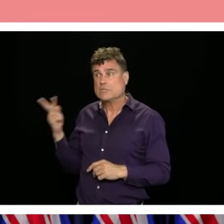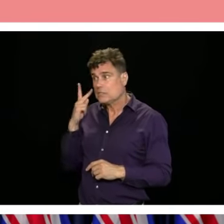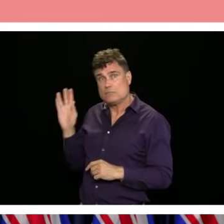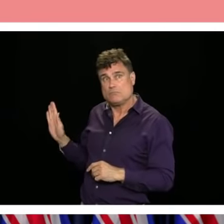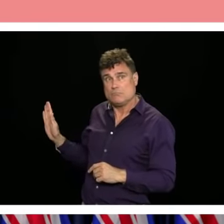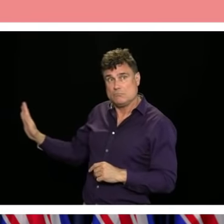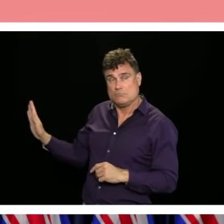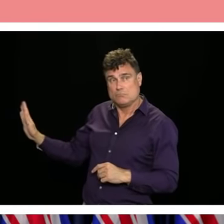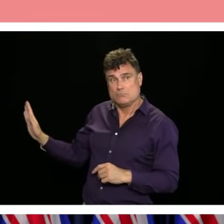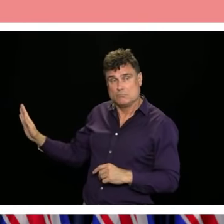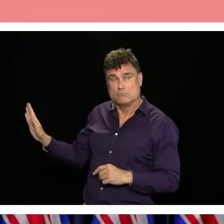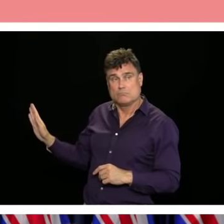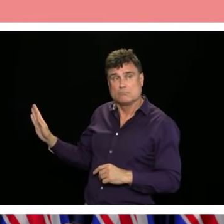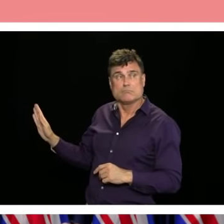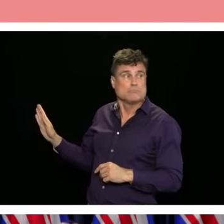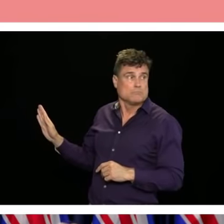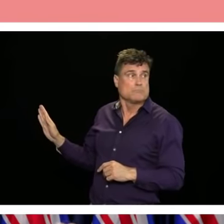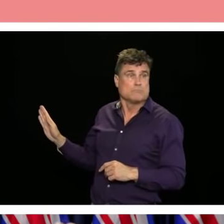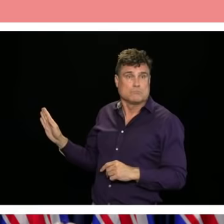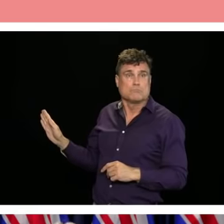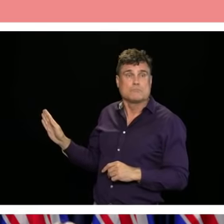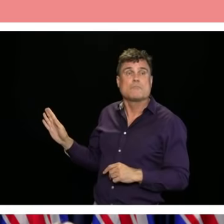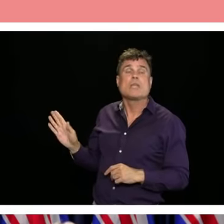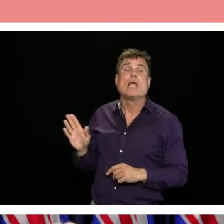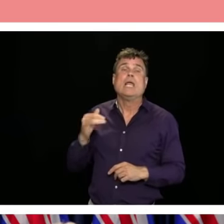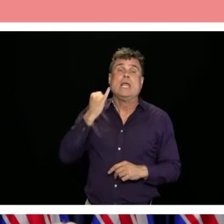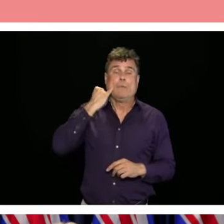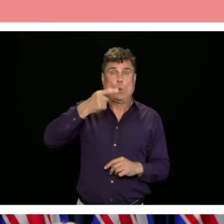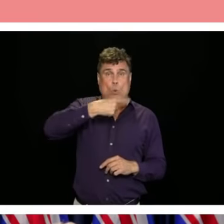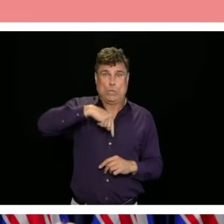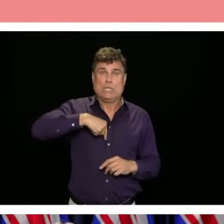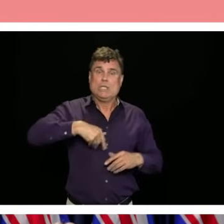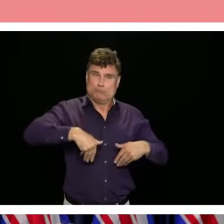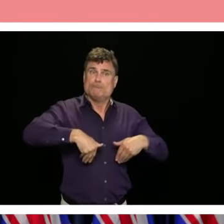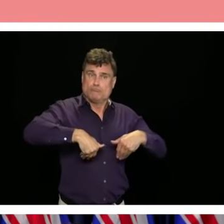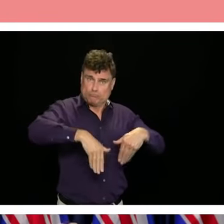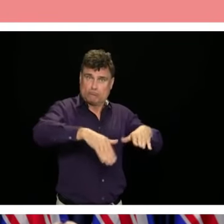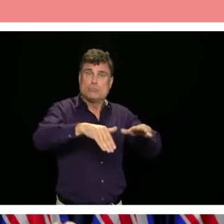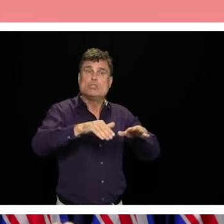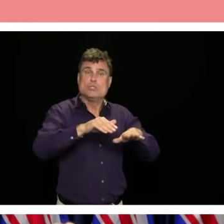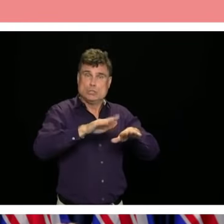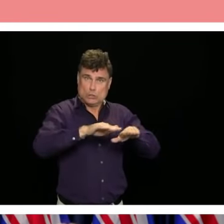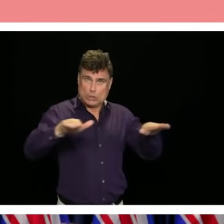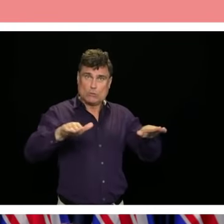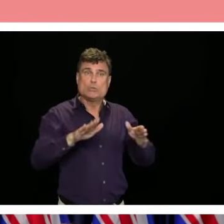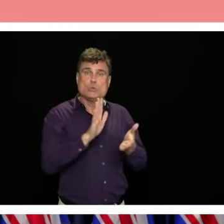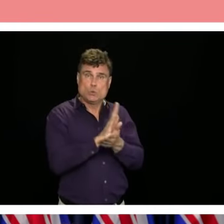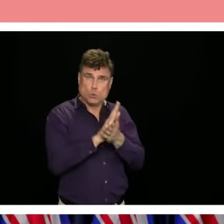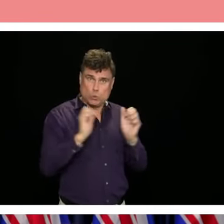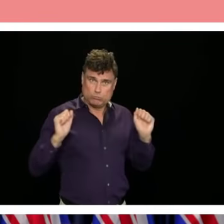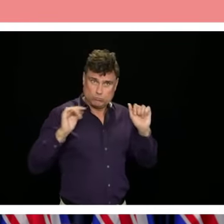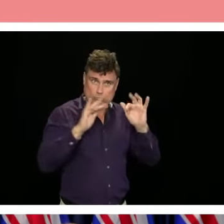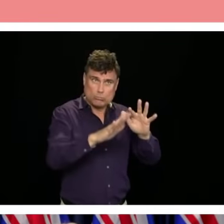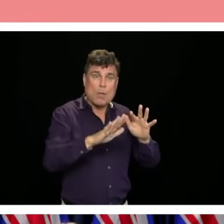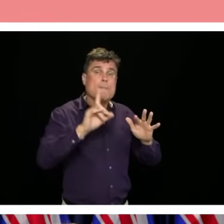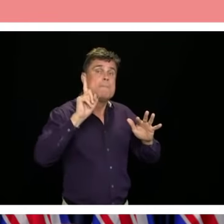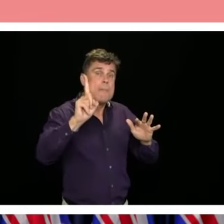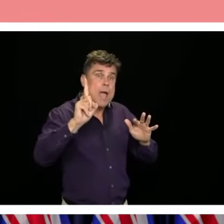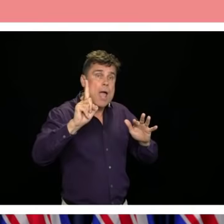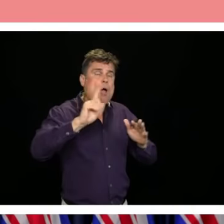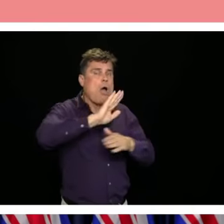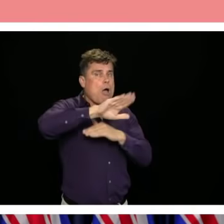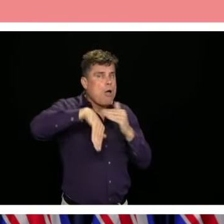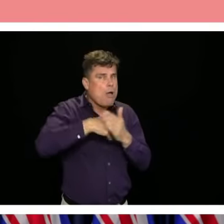possible. And finally, we also use modeling to help us say, okay, what's the worst case scenario? If this happens, what